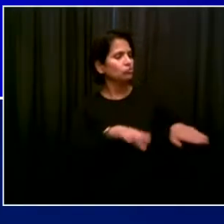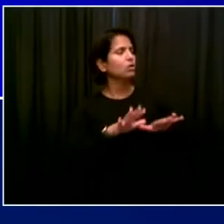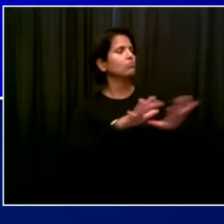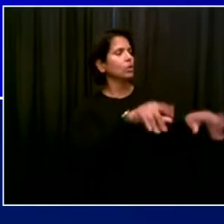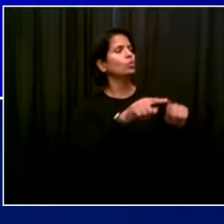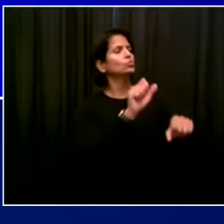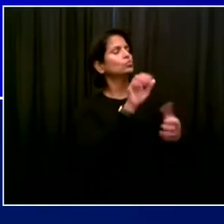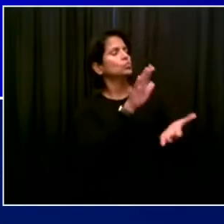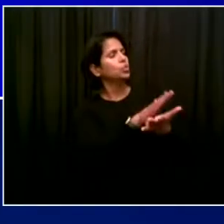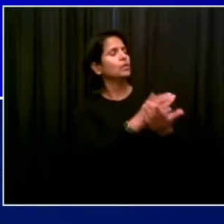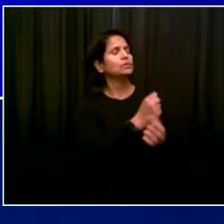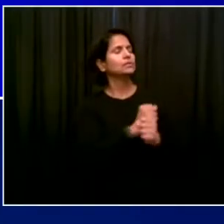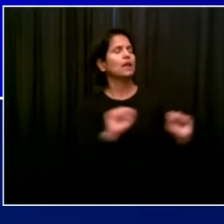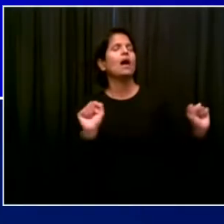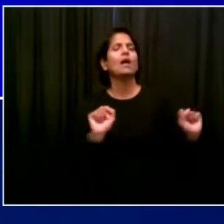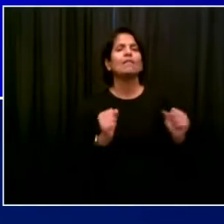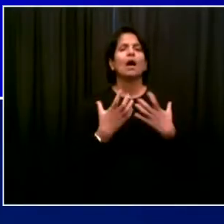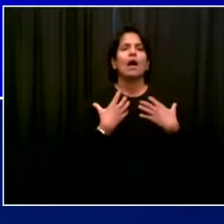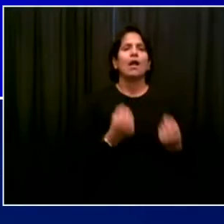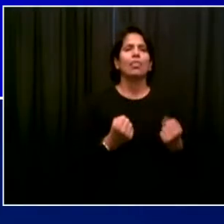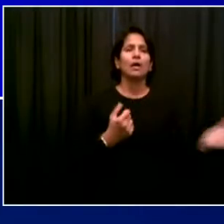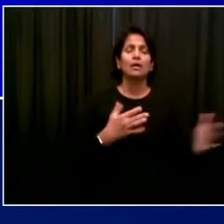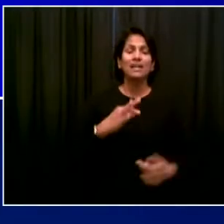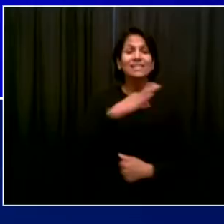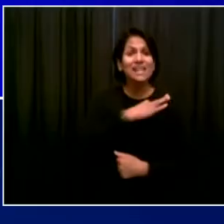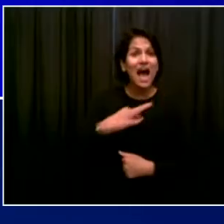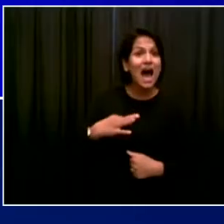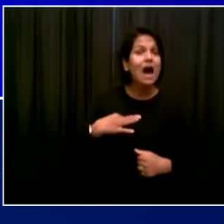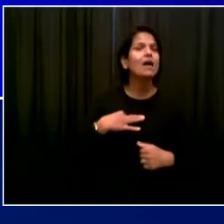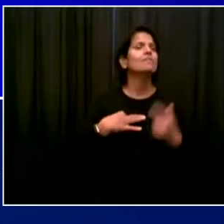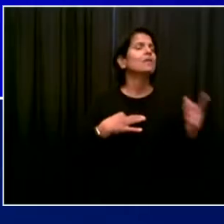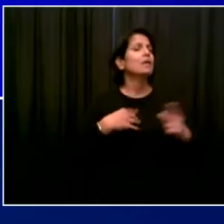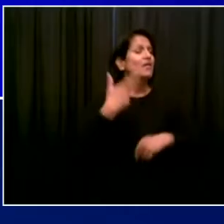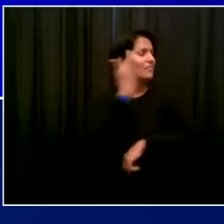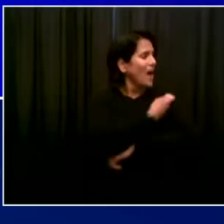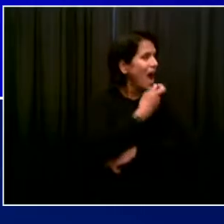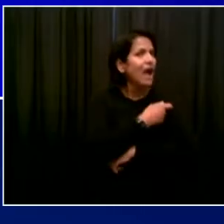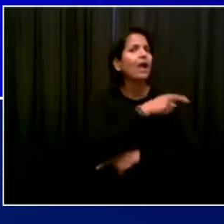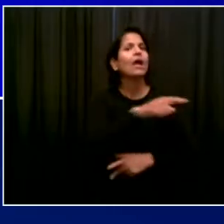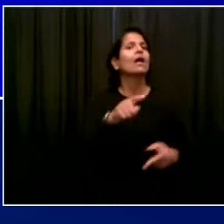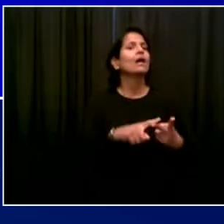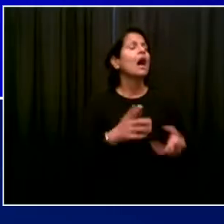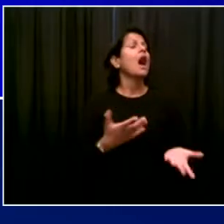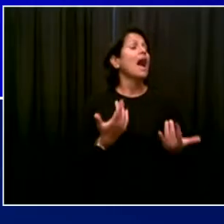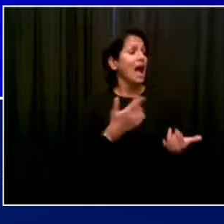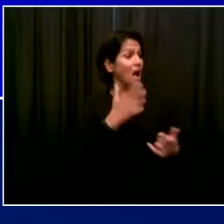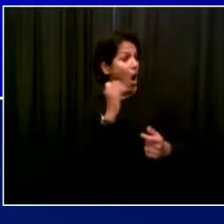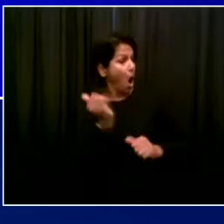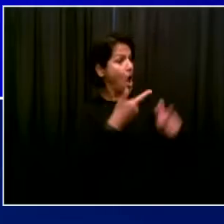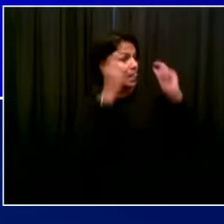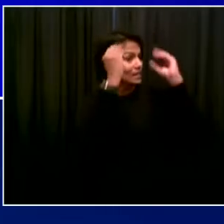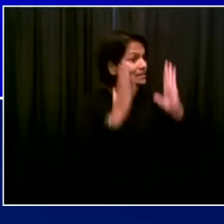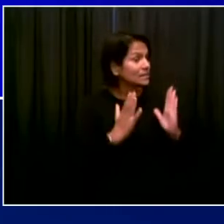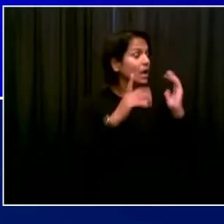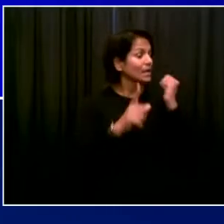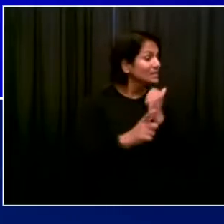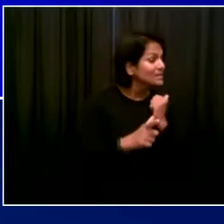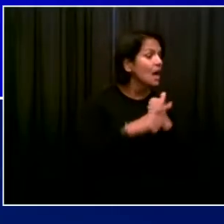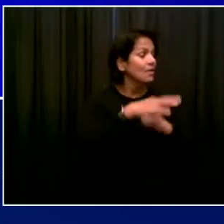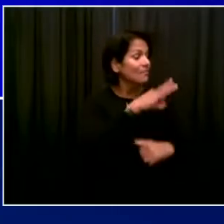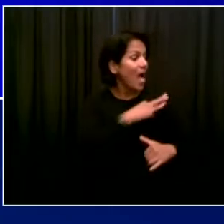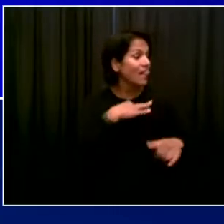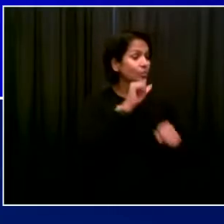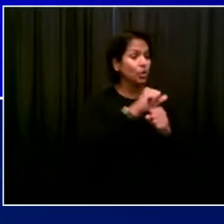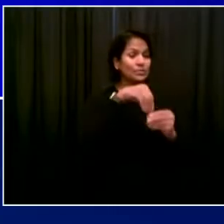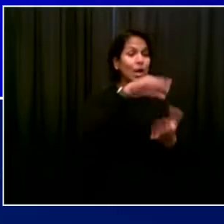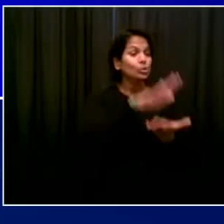It made them feel safe and secure. It made them comfortable sending their kids back to school. So we need to recognize it's not only the right thing to do from a health and safety point of view,